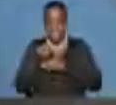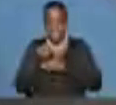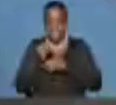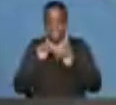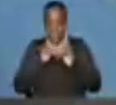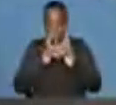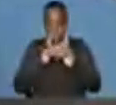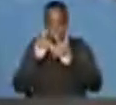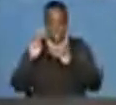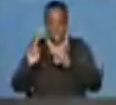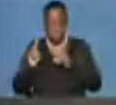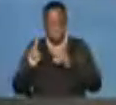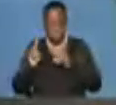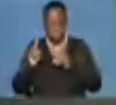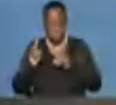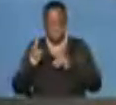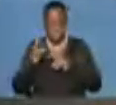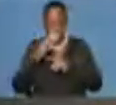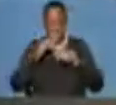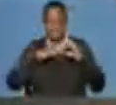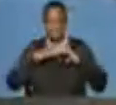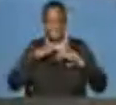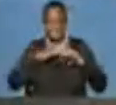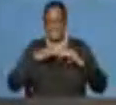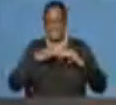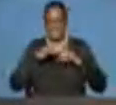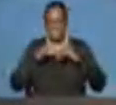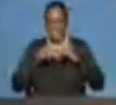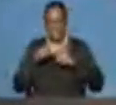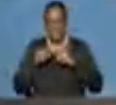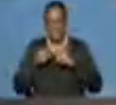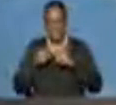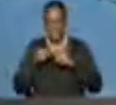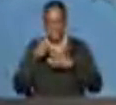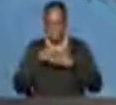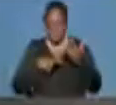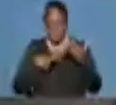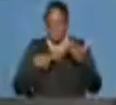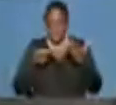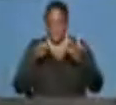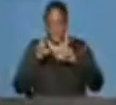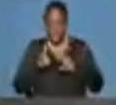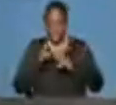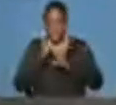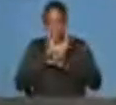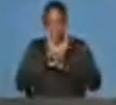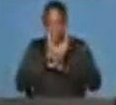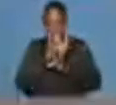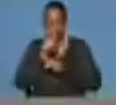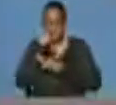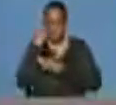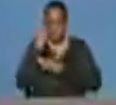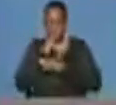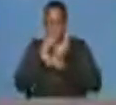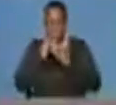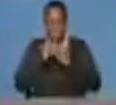can go there and lodge complaints and provide the details of which bus it was, because there should not be an increase in a fee.